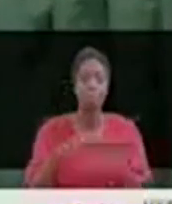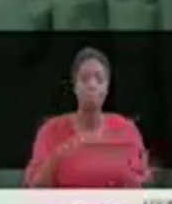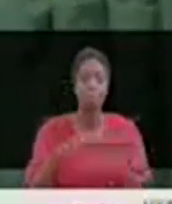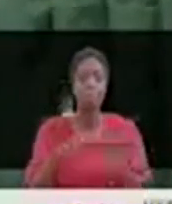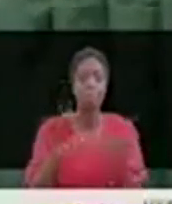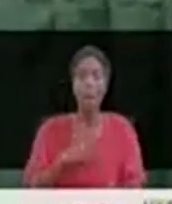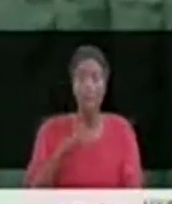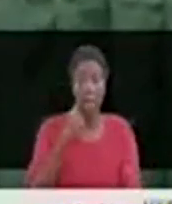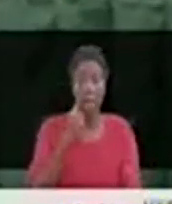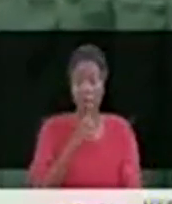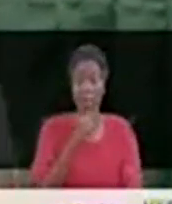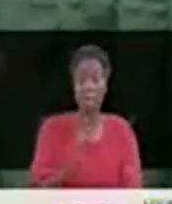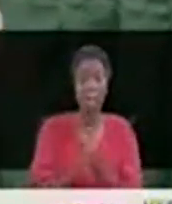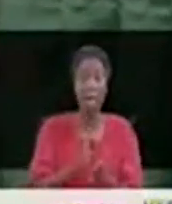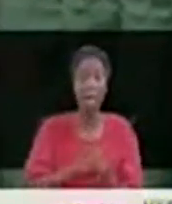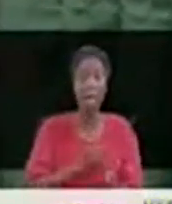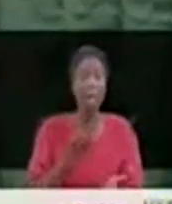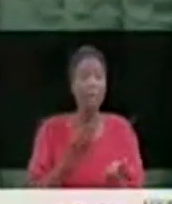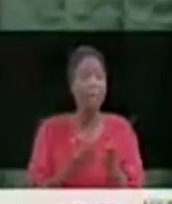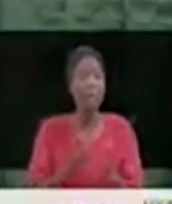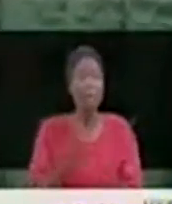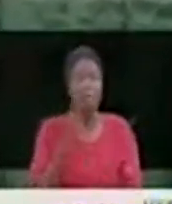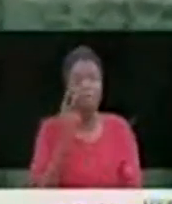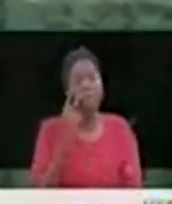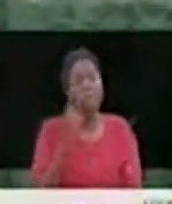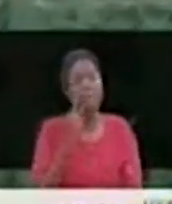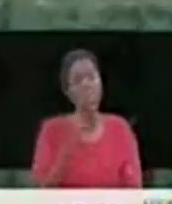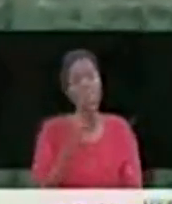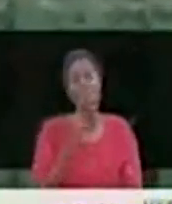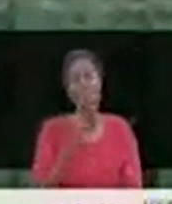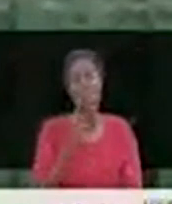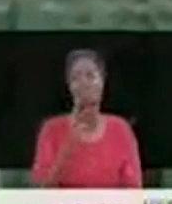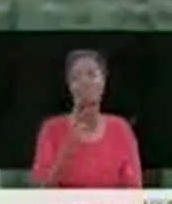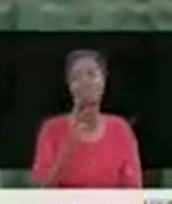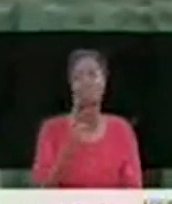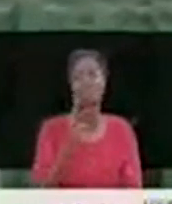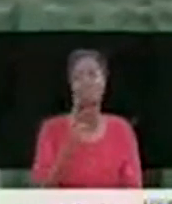Open thou my eyes that I may see.